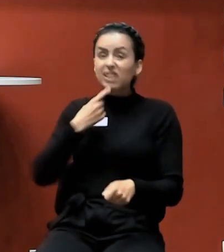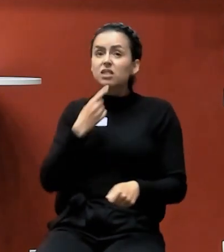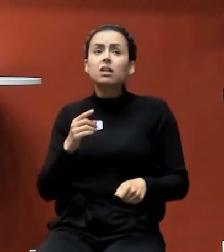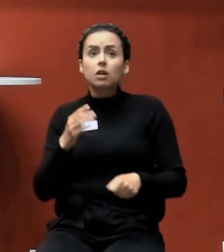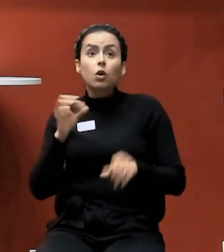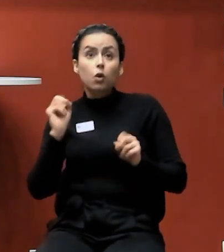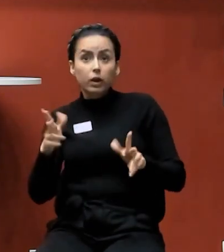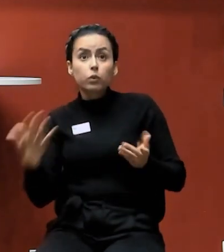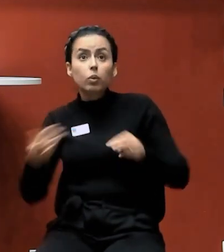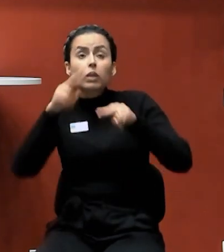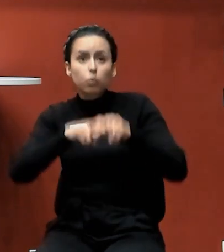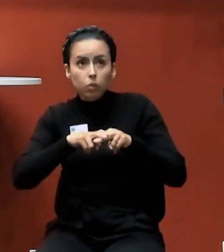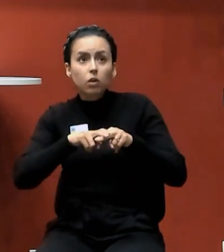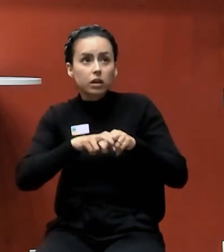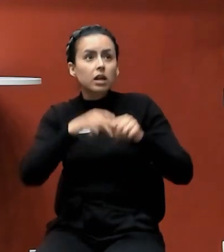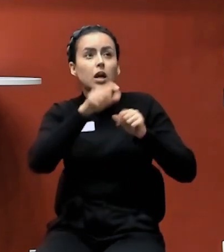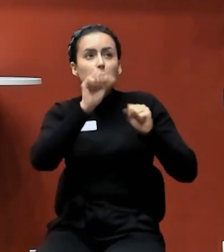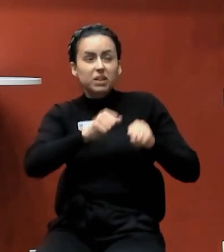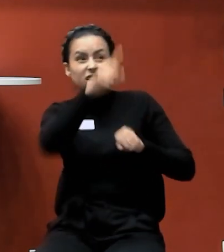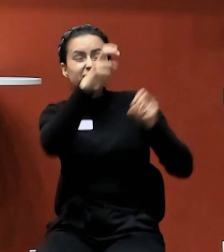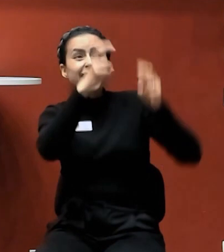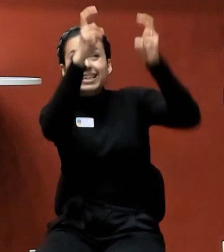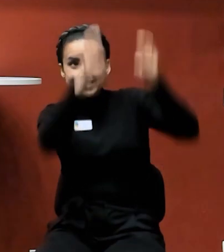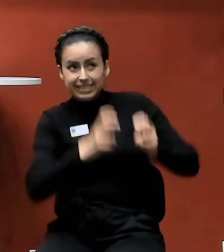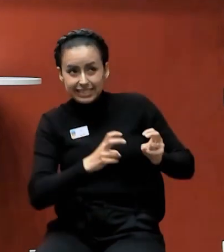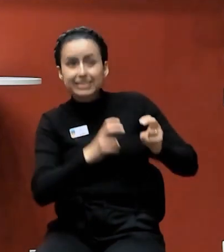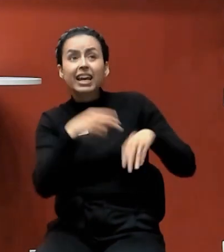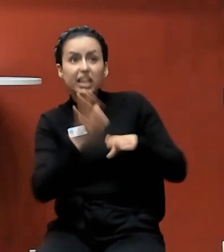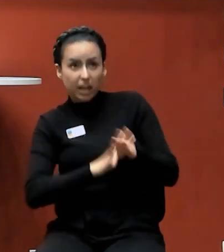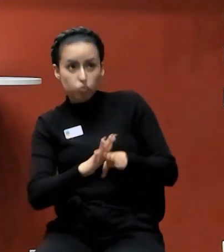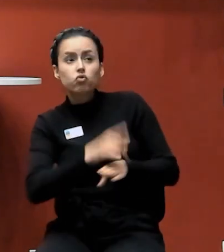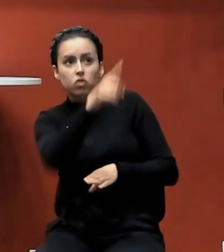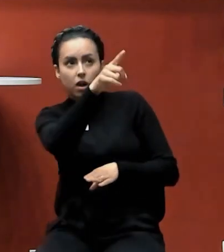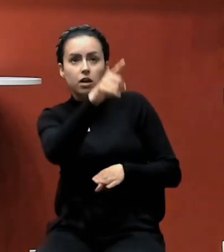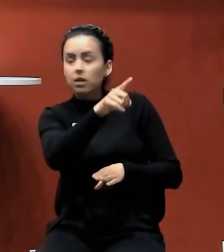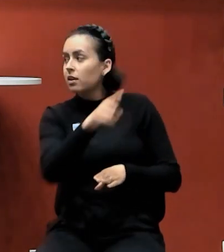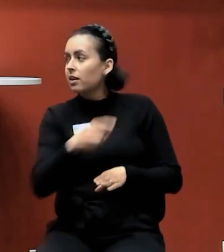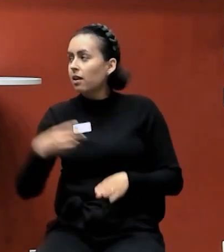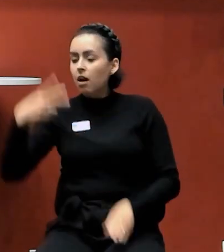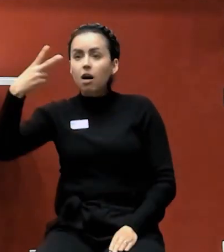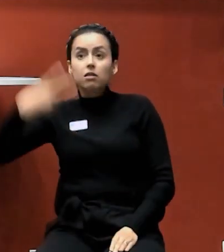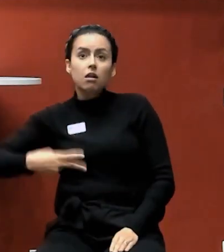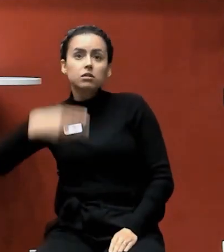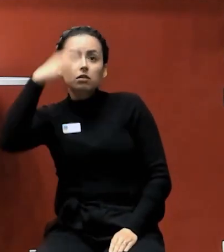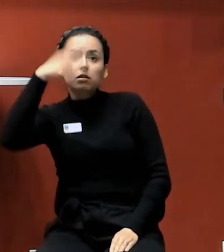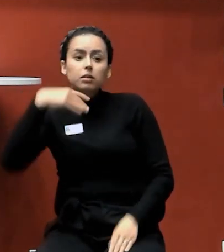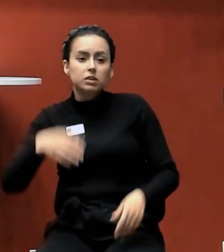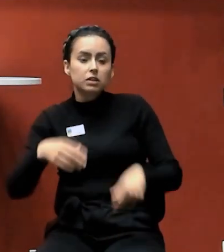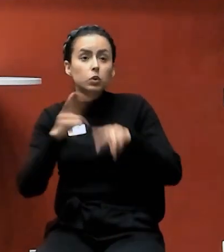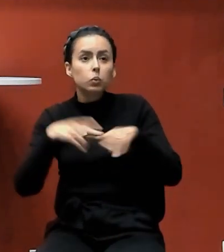chairs now. You have to use the chairlift. Yeah. So... We have like 20 people all with